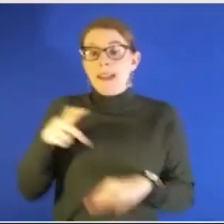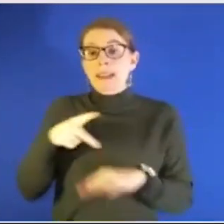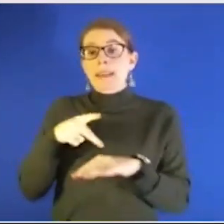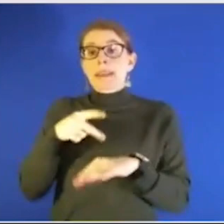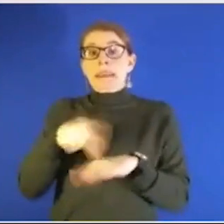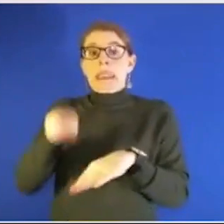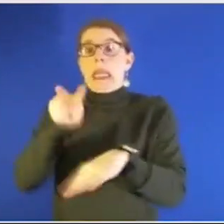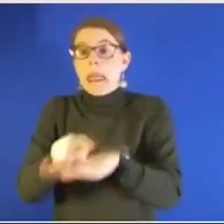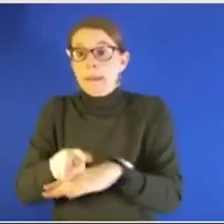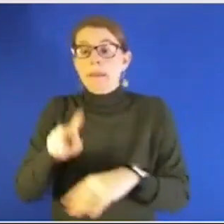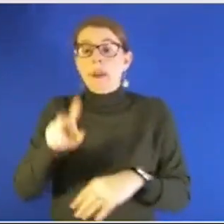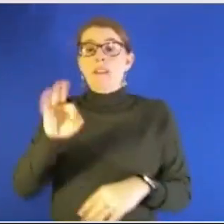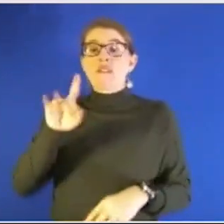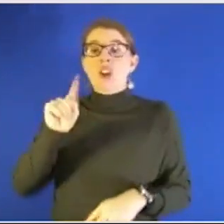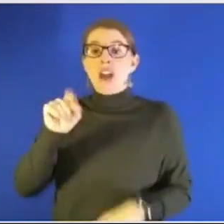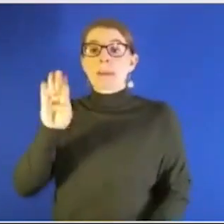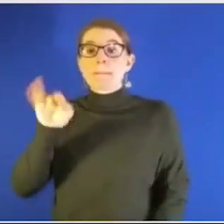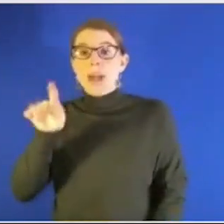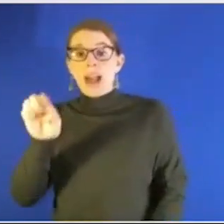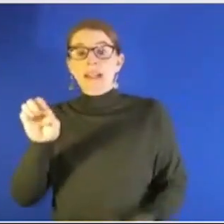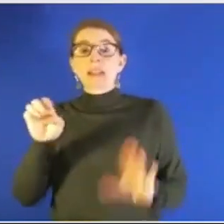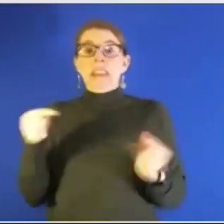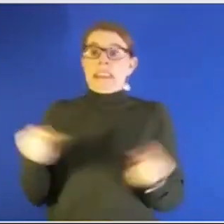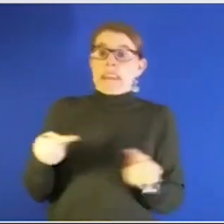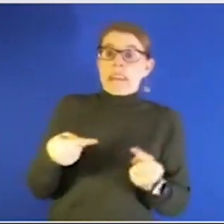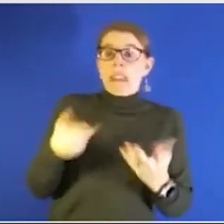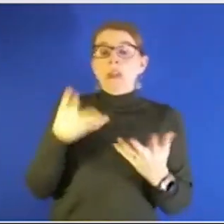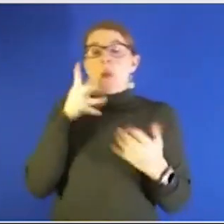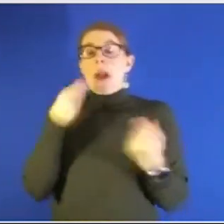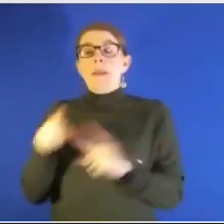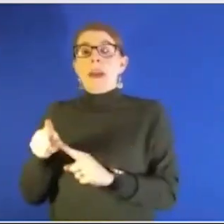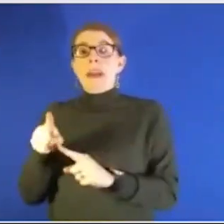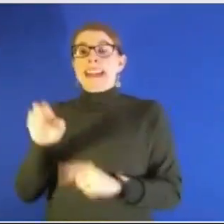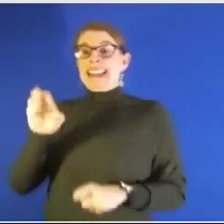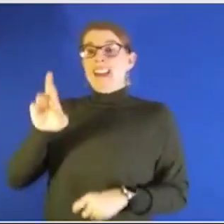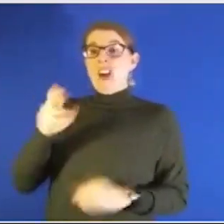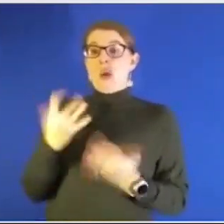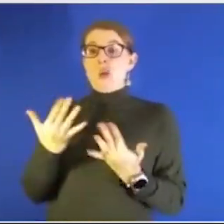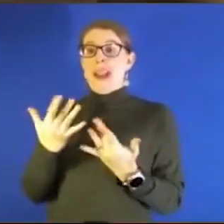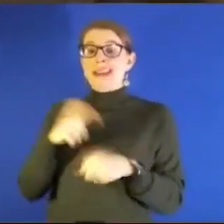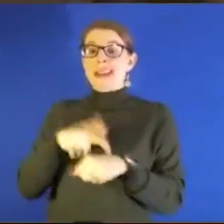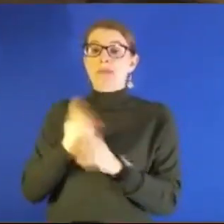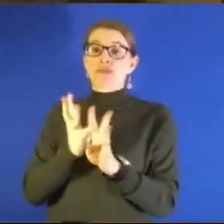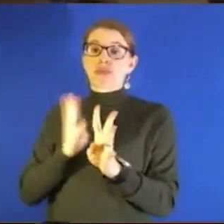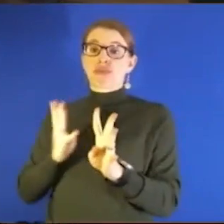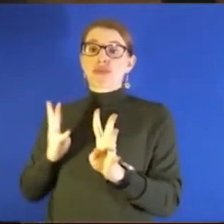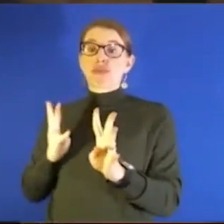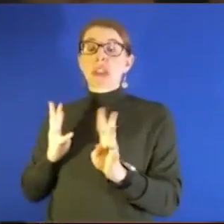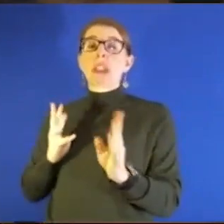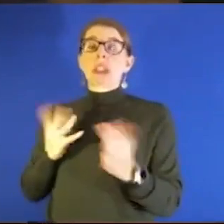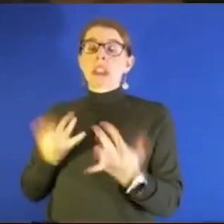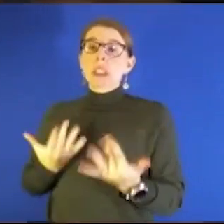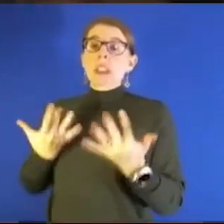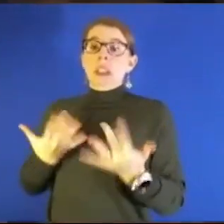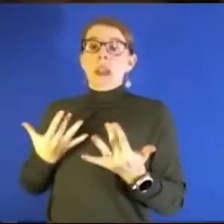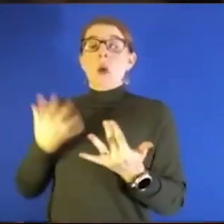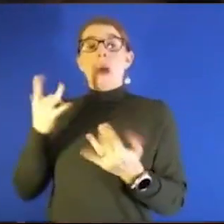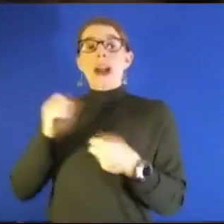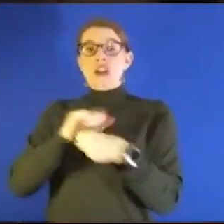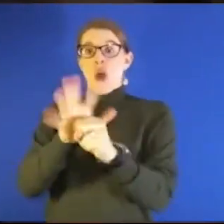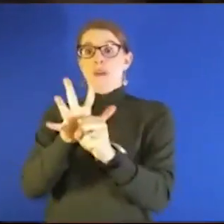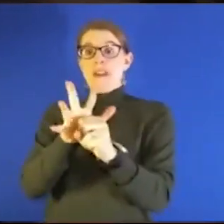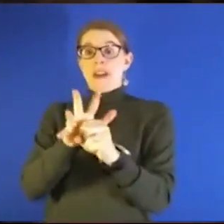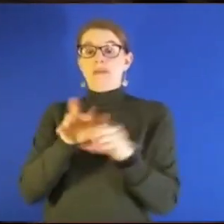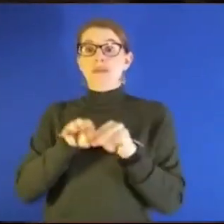you name it. But with emergency department wait times at an all-time high right now in many areas due to COVID, we are going to tell you how you can